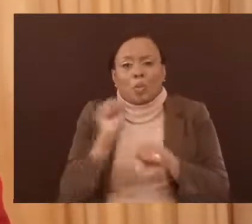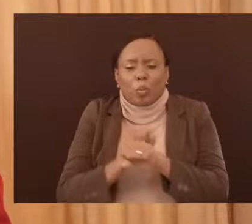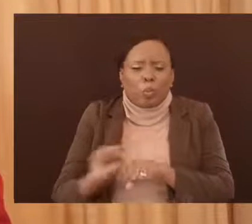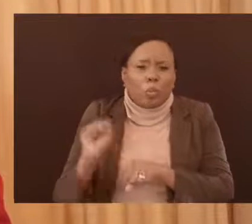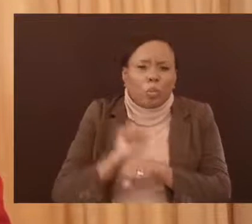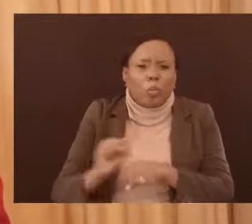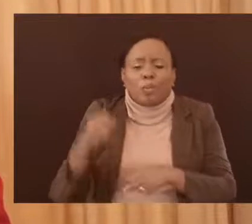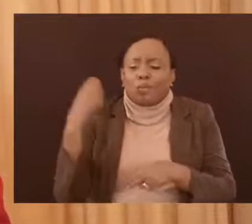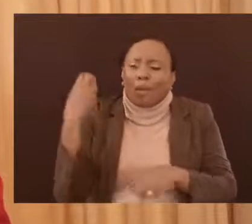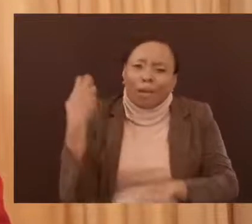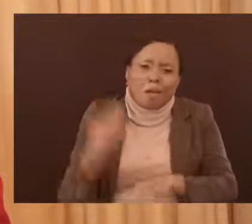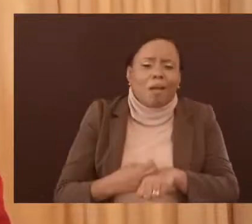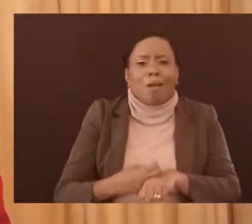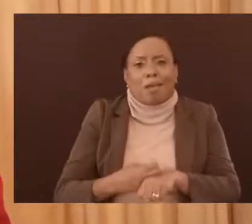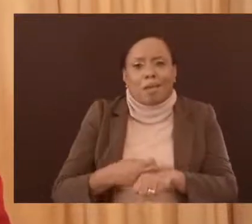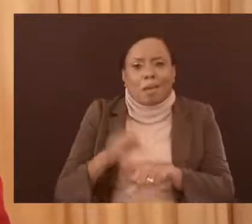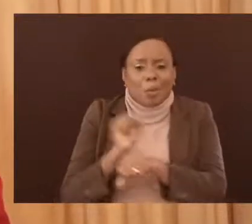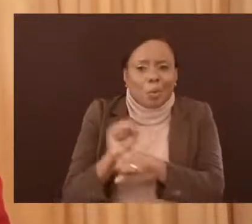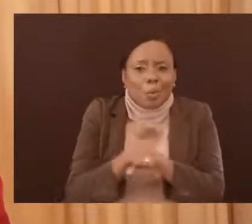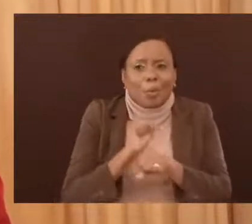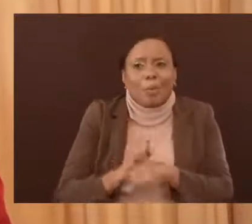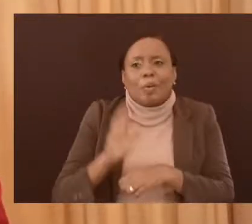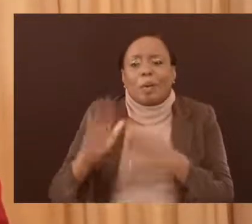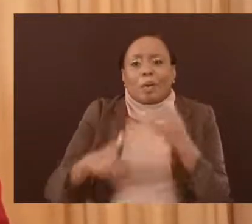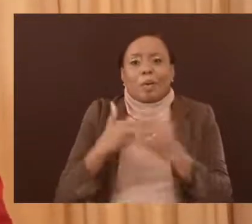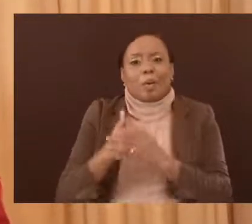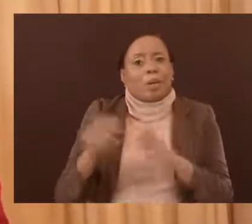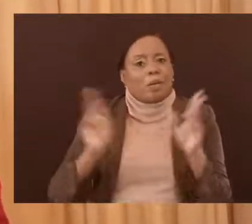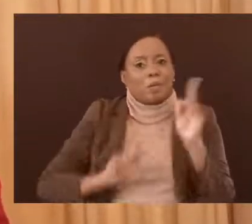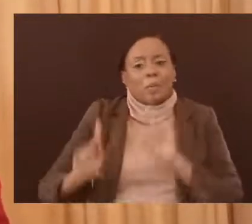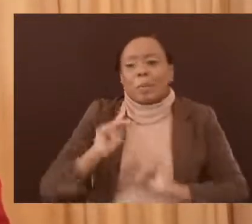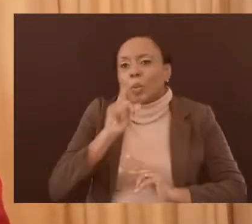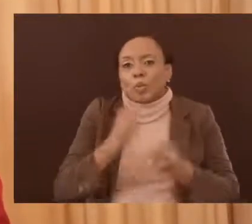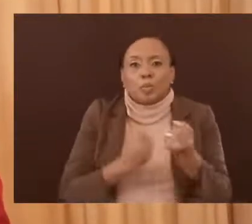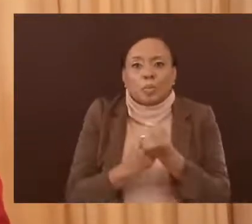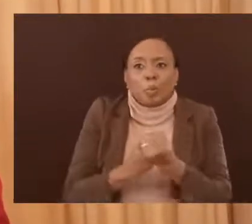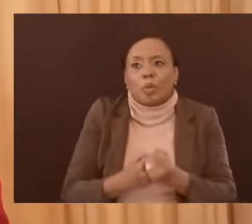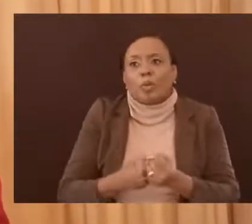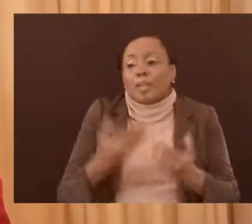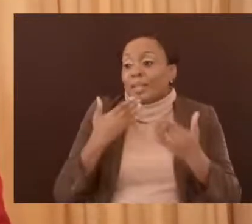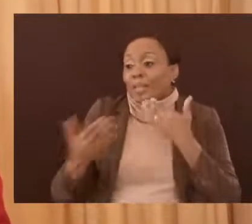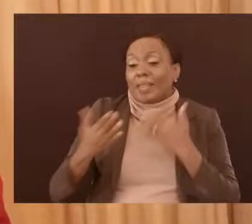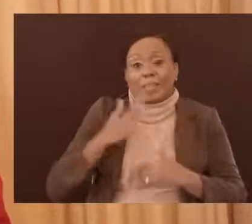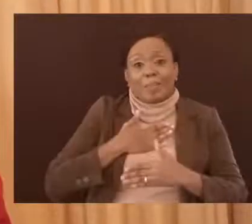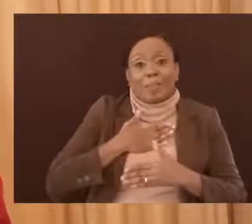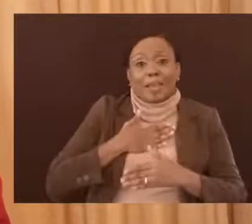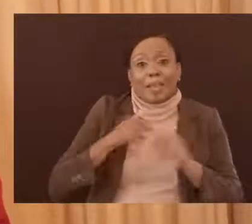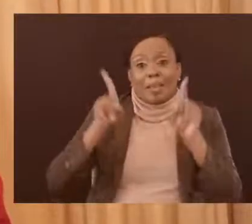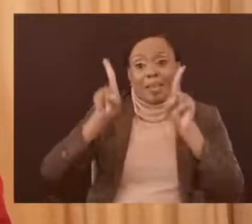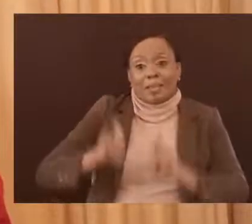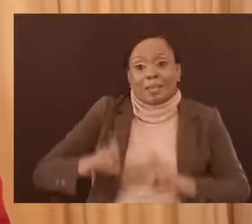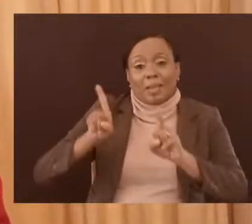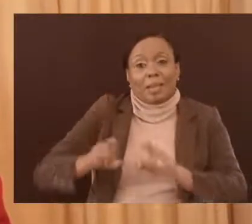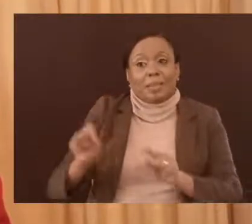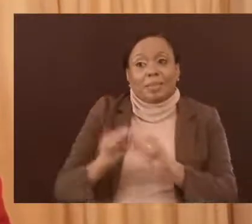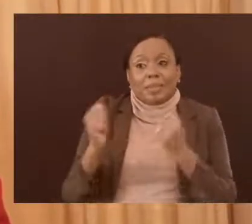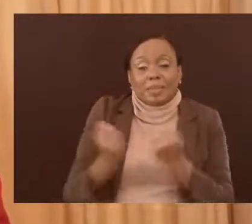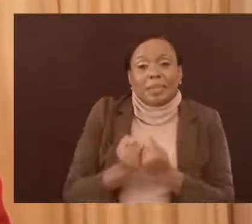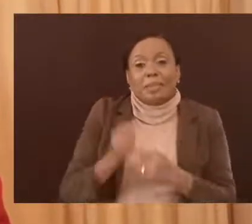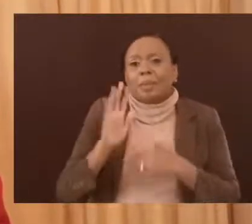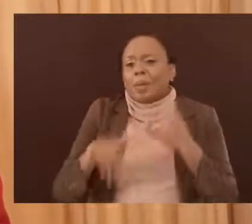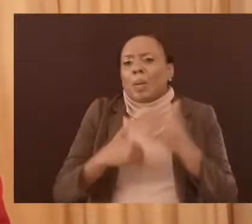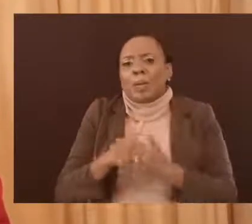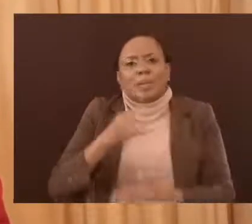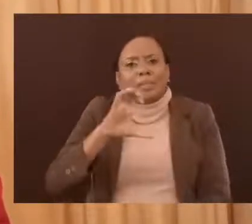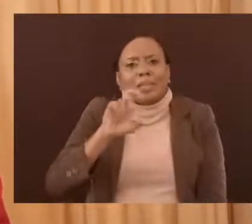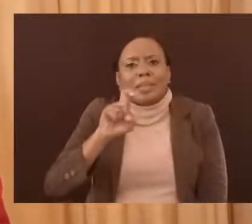worked tirelessly to get to this point, and to all who support, certainly in my ministry as well, the exam team, all of the invigilators,